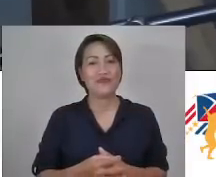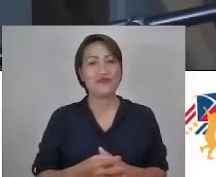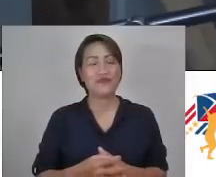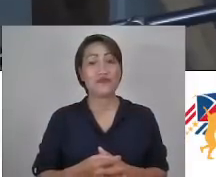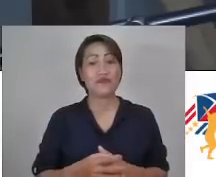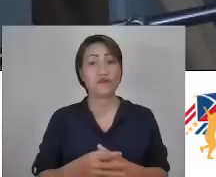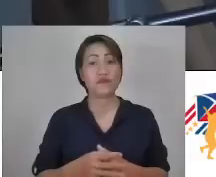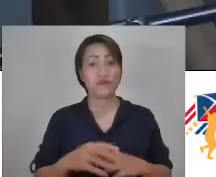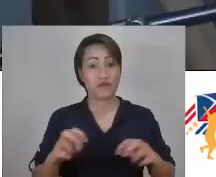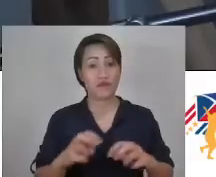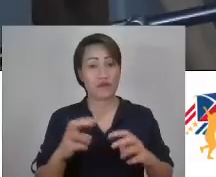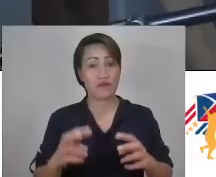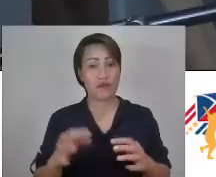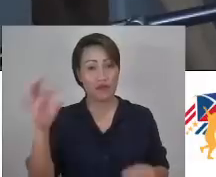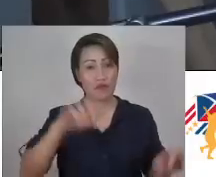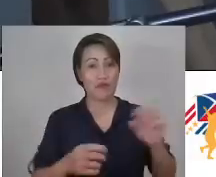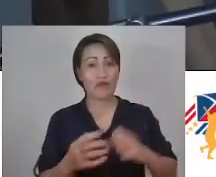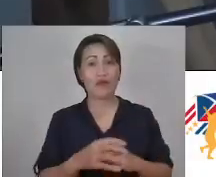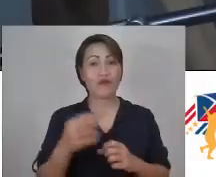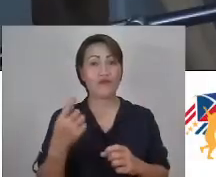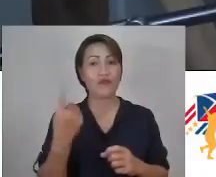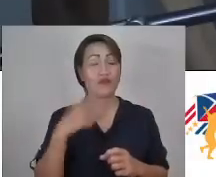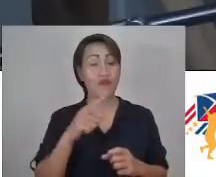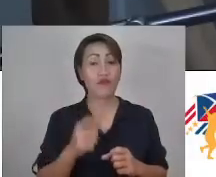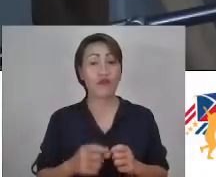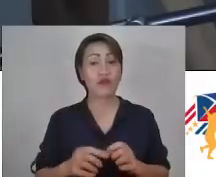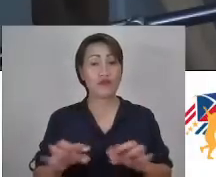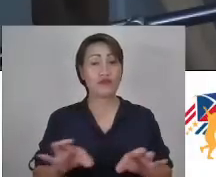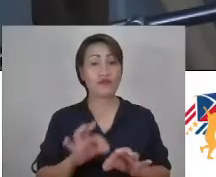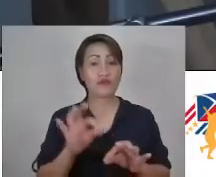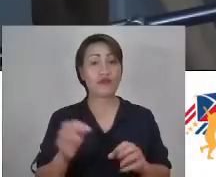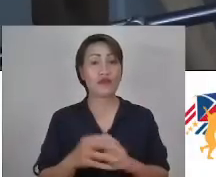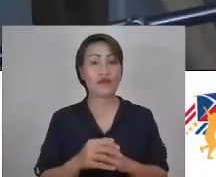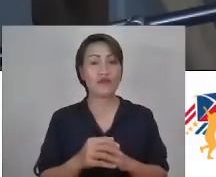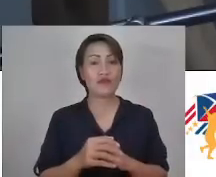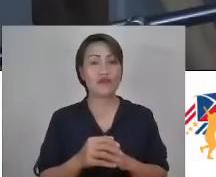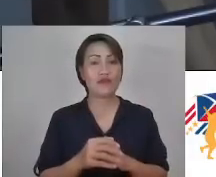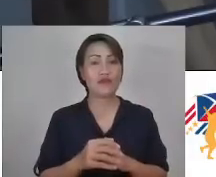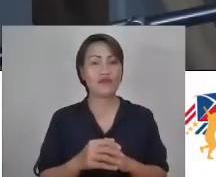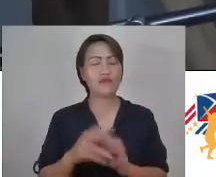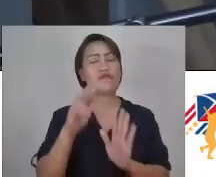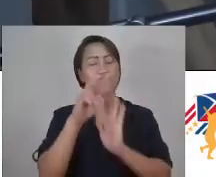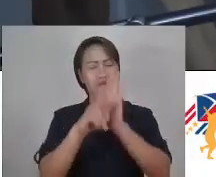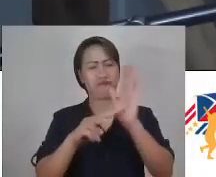science experiment competition in a video format similar to TikTok.